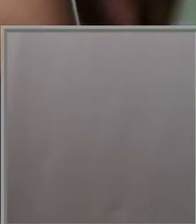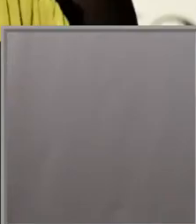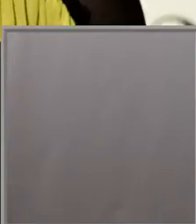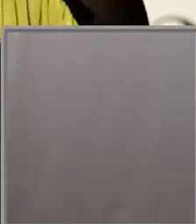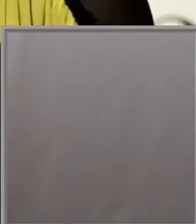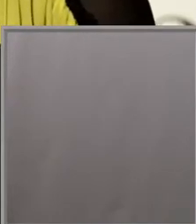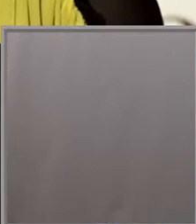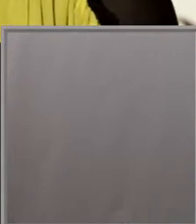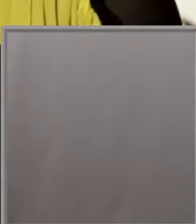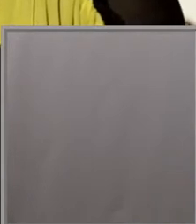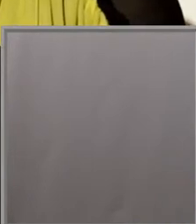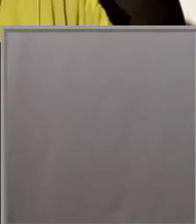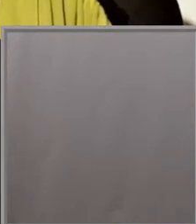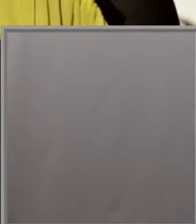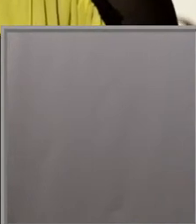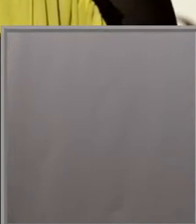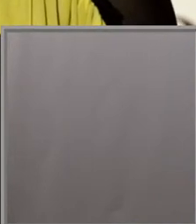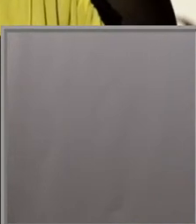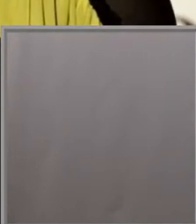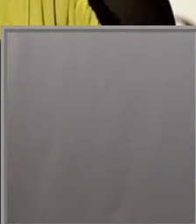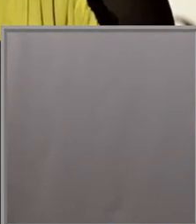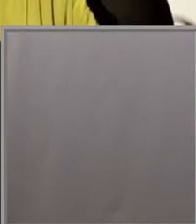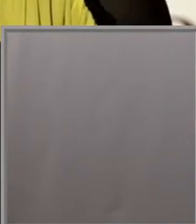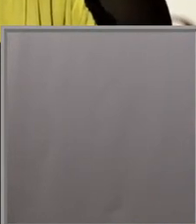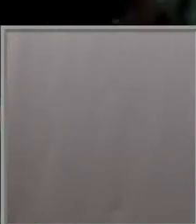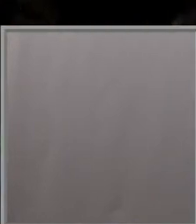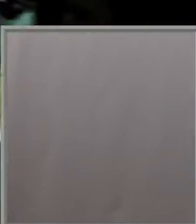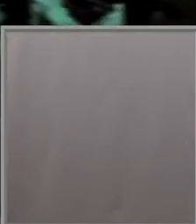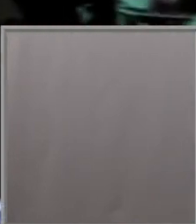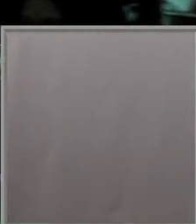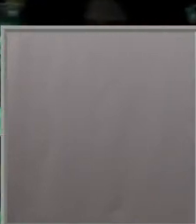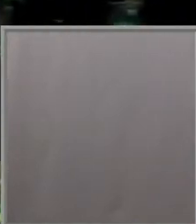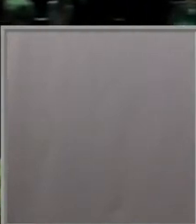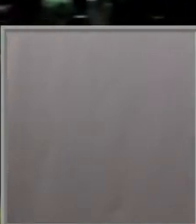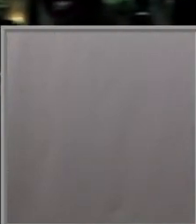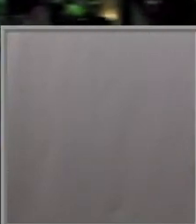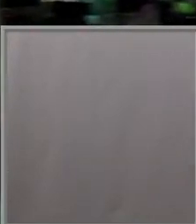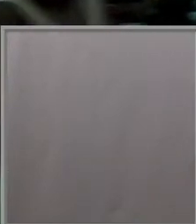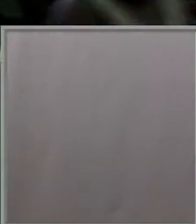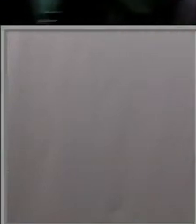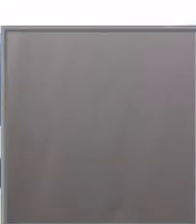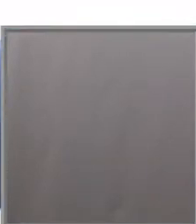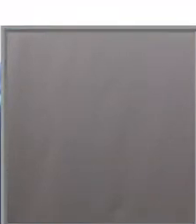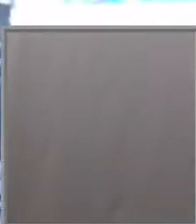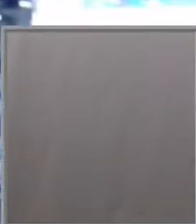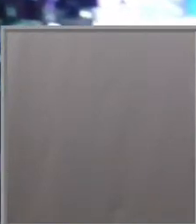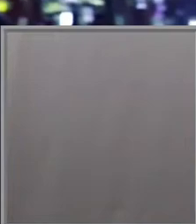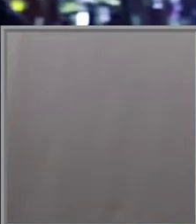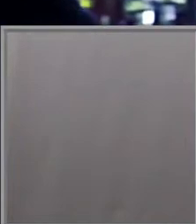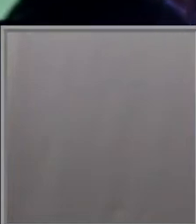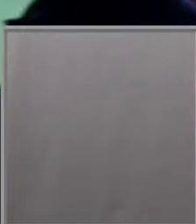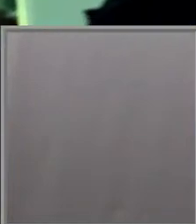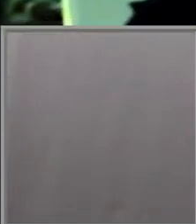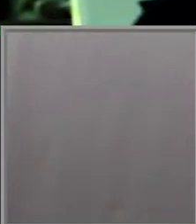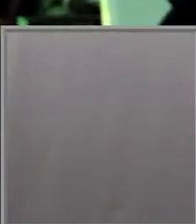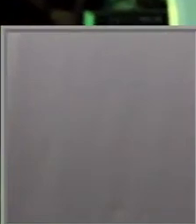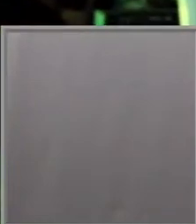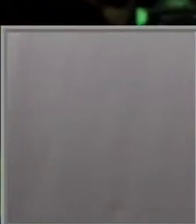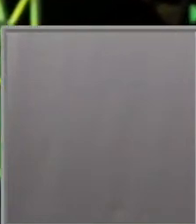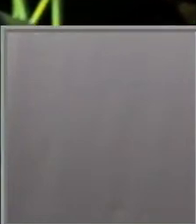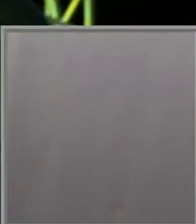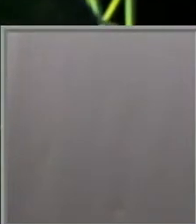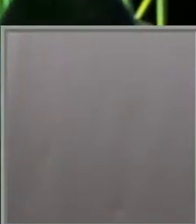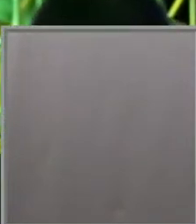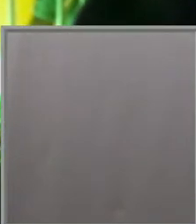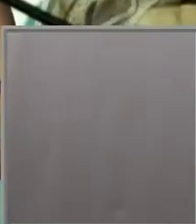basketball. And the winner is Stacey Lee. I'm a law student, and my hobby is